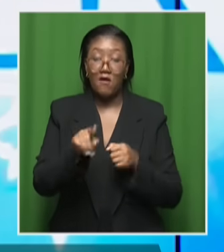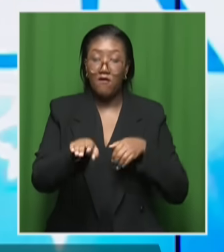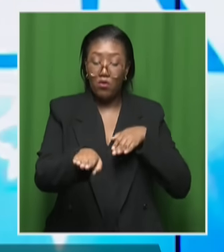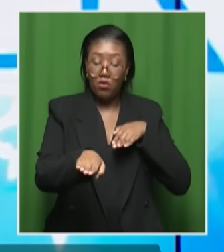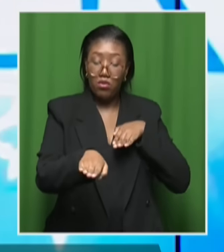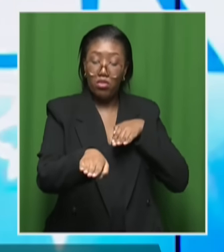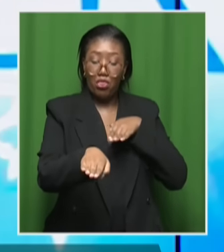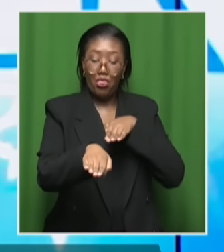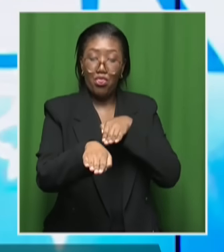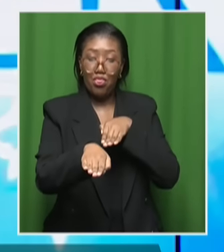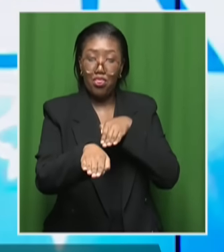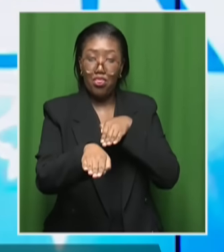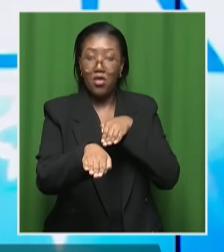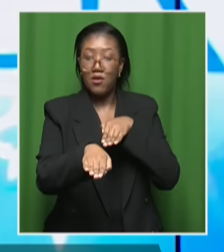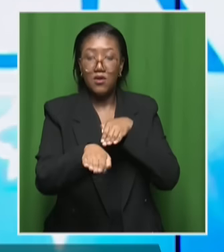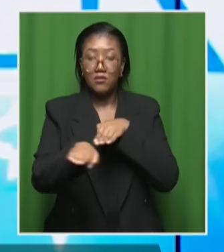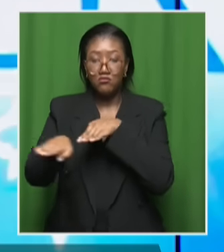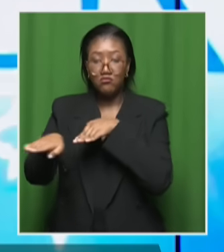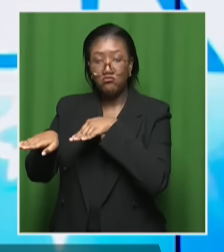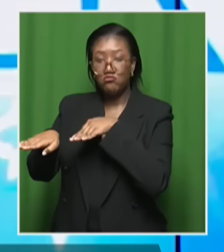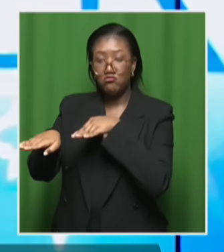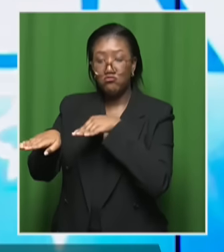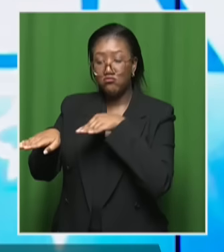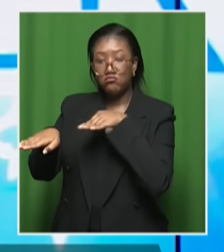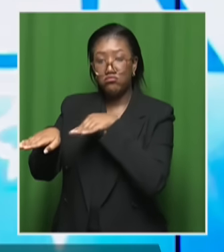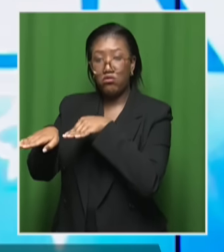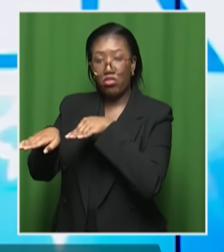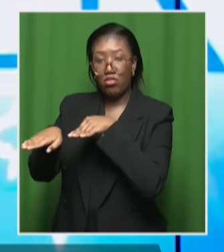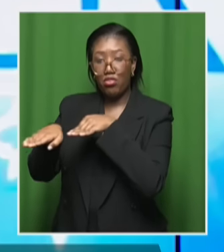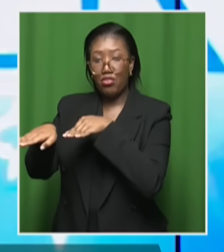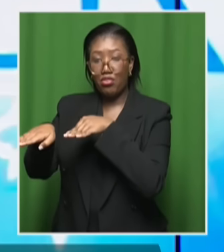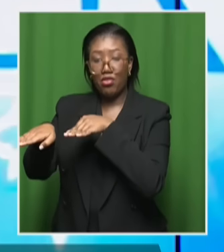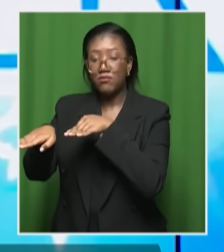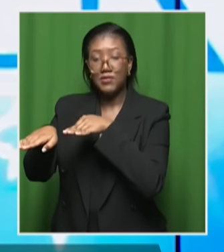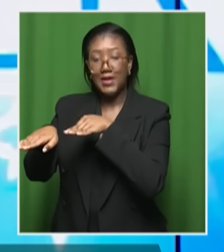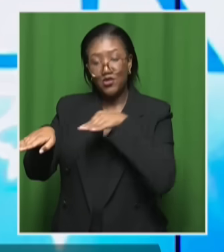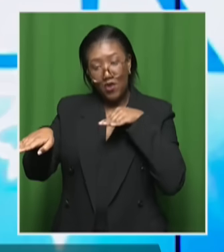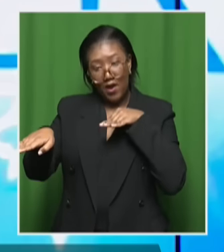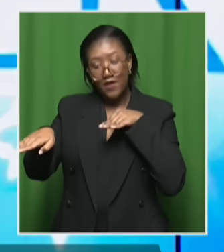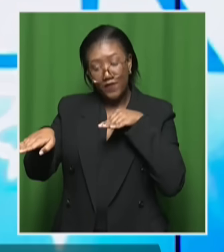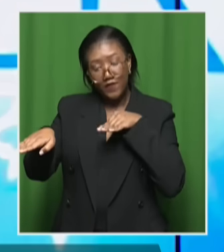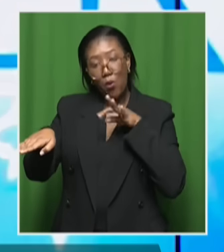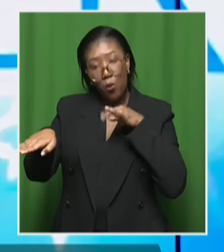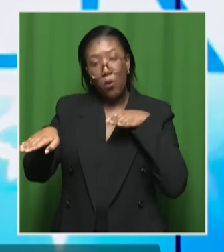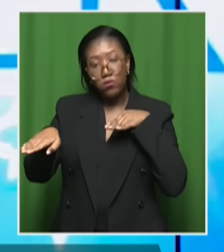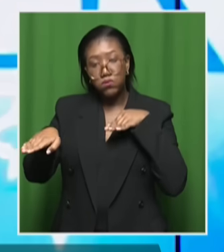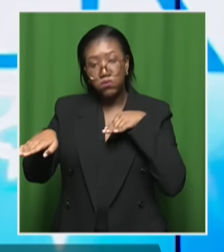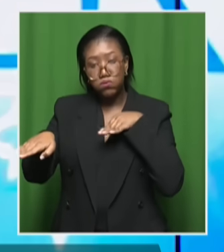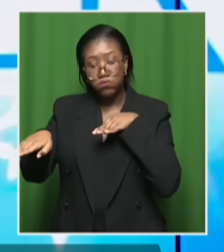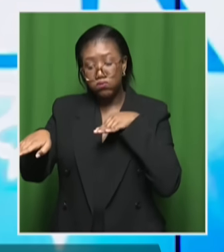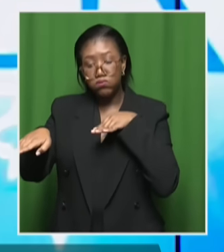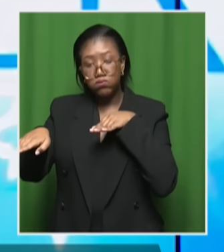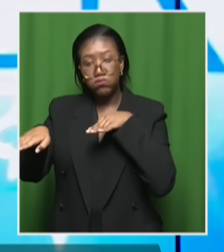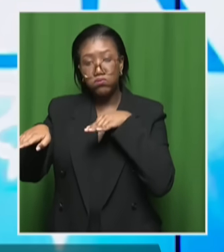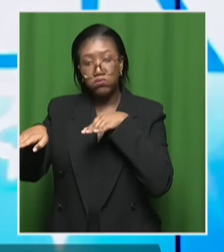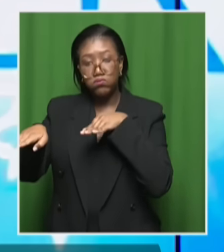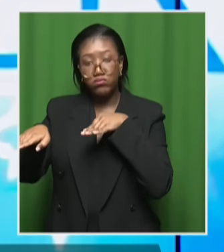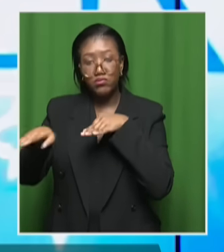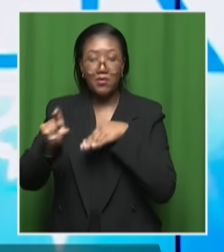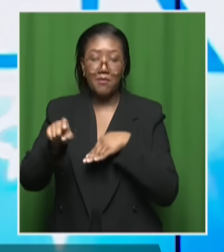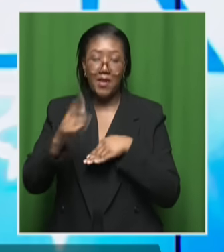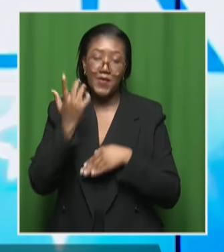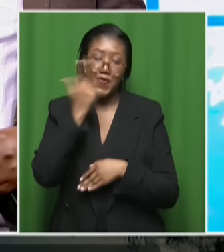of you, because wet roads, those will mean that it is extremely difficult to step on very hard brakes. All